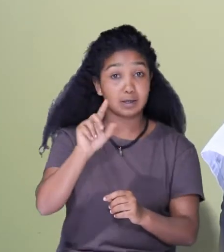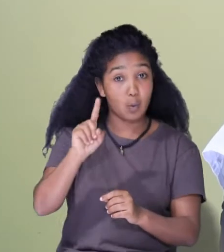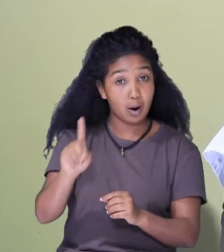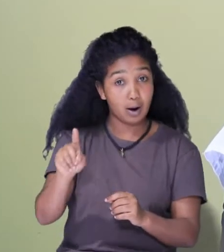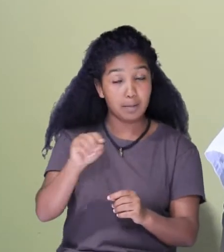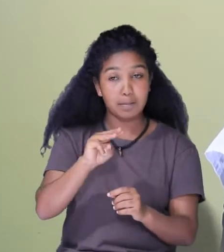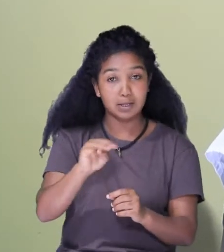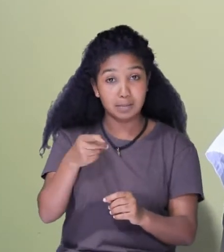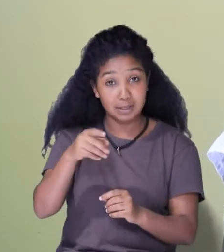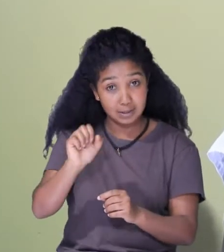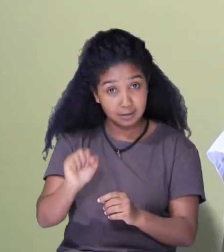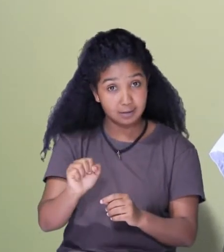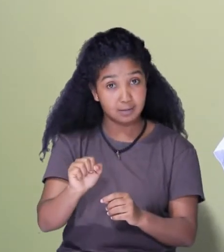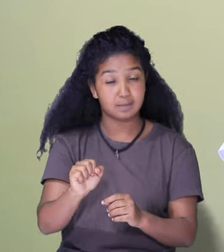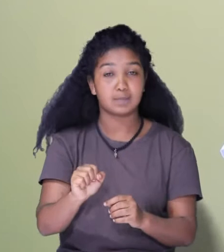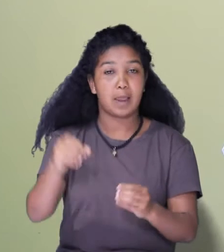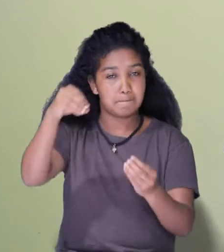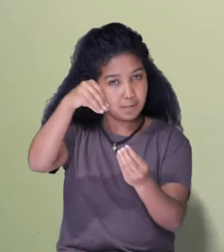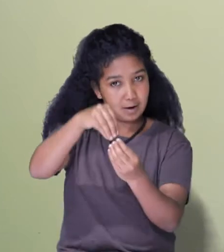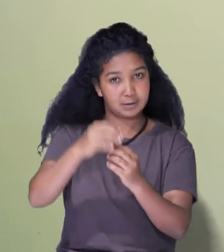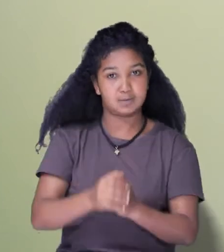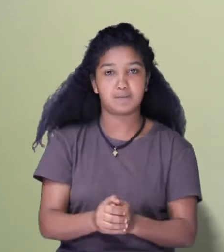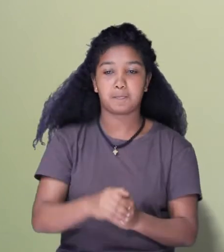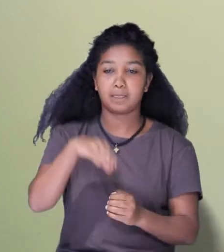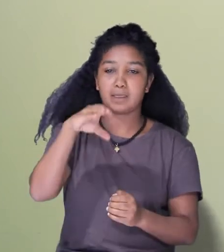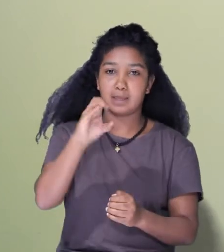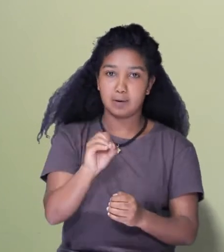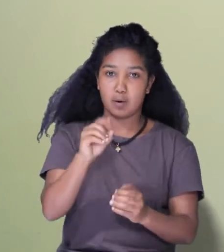331 meter per second plus